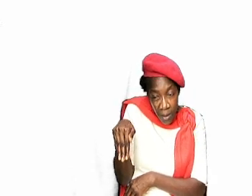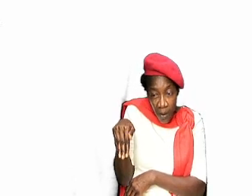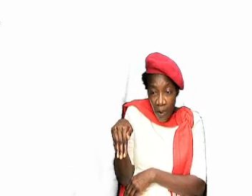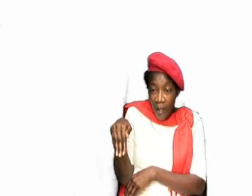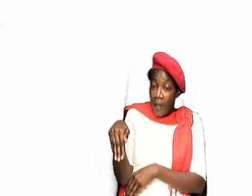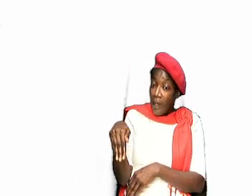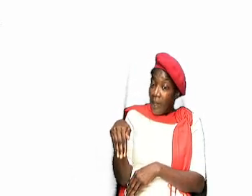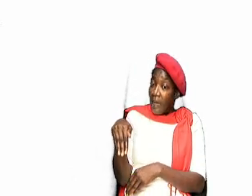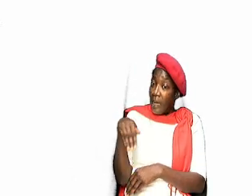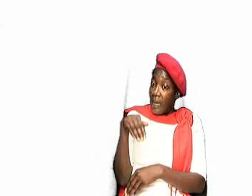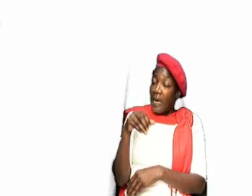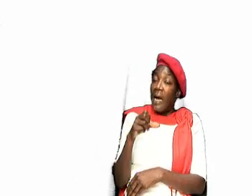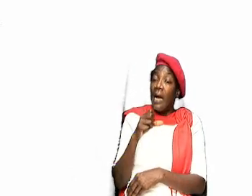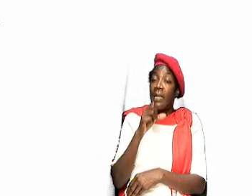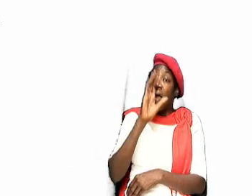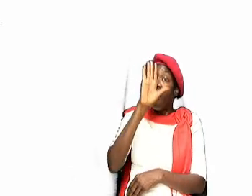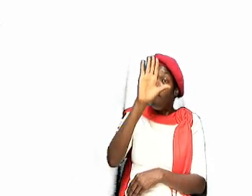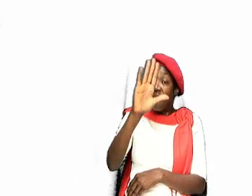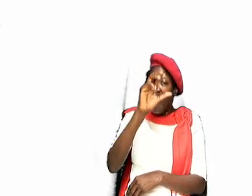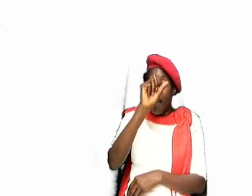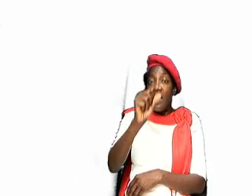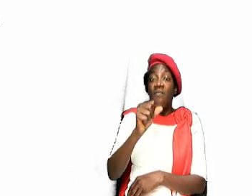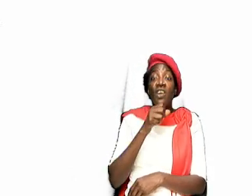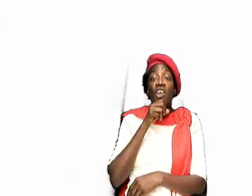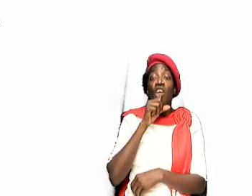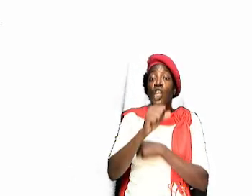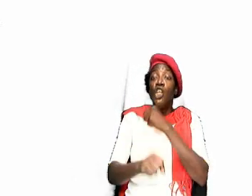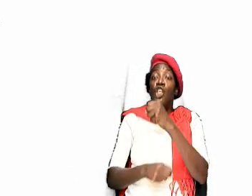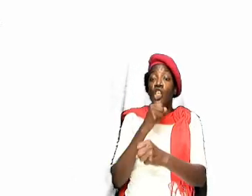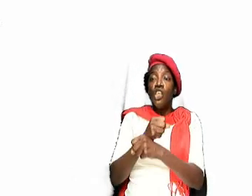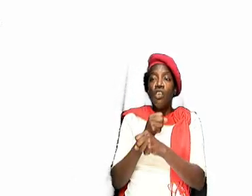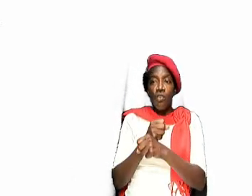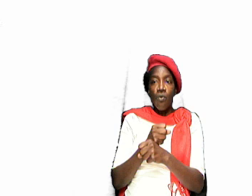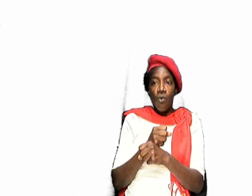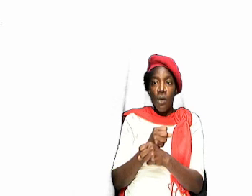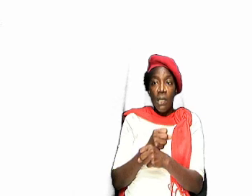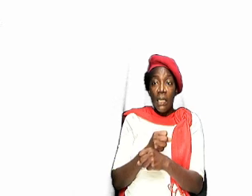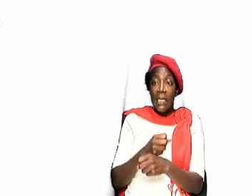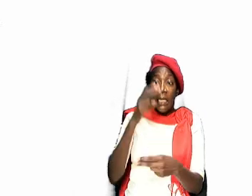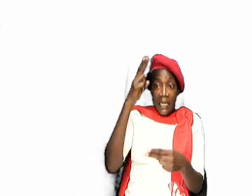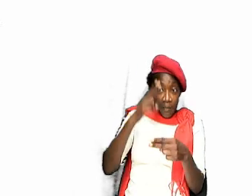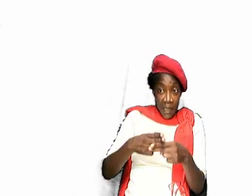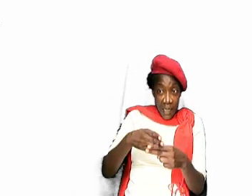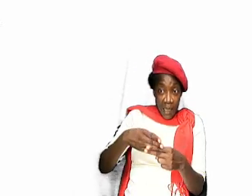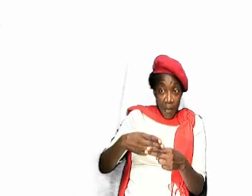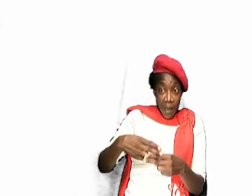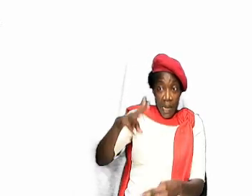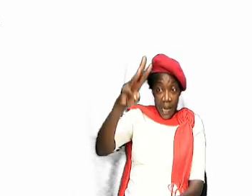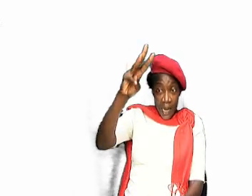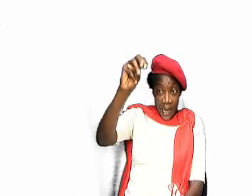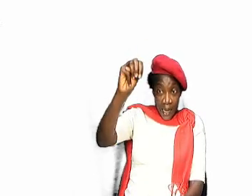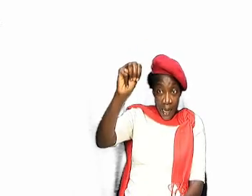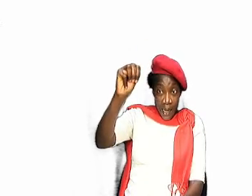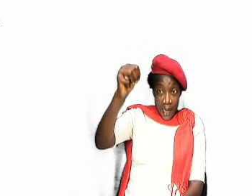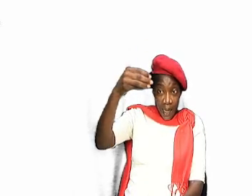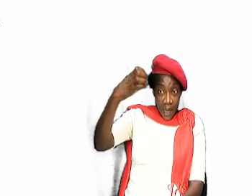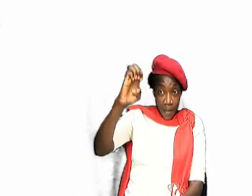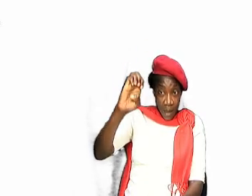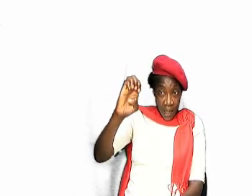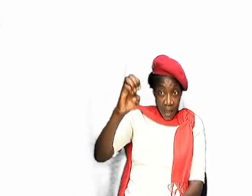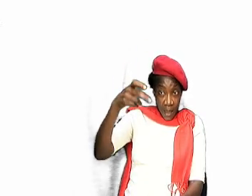5. And he's still alive. His name was Mephibosheth. Do not